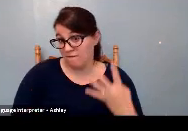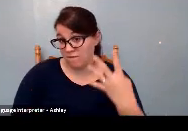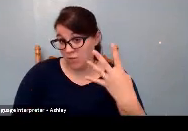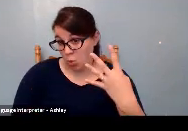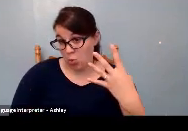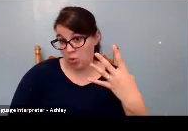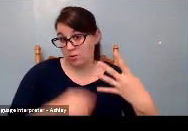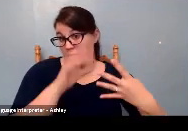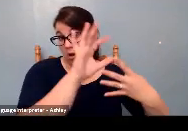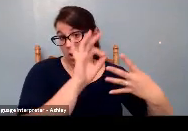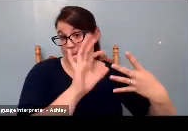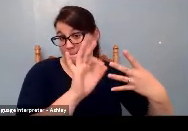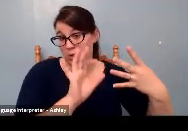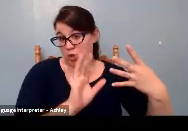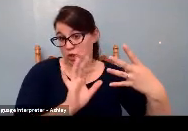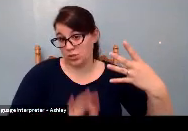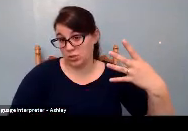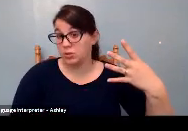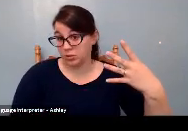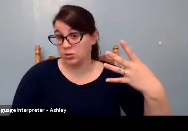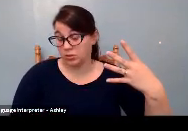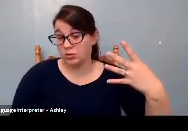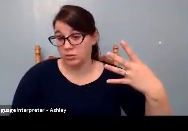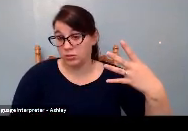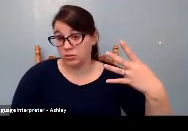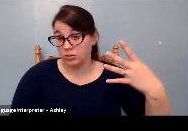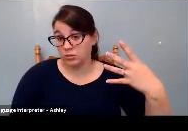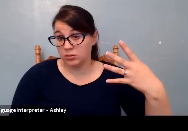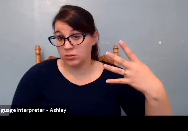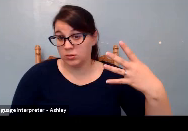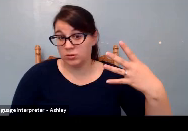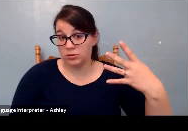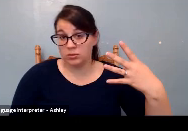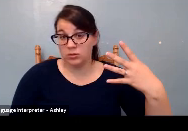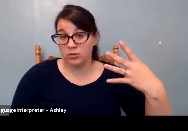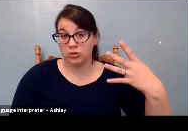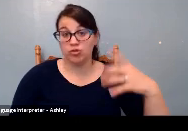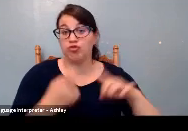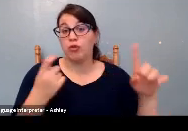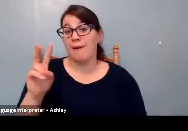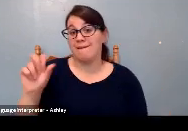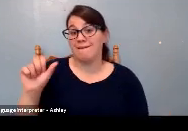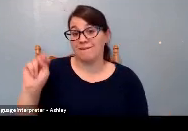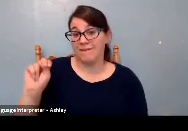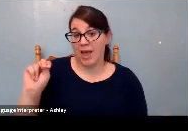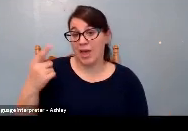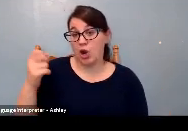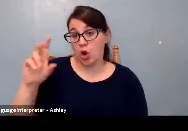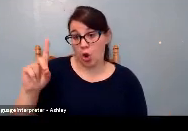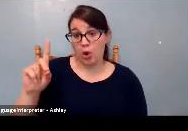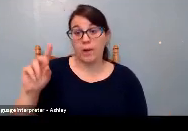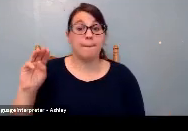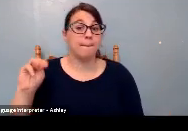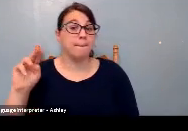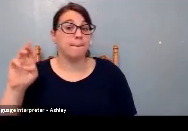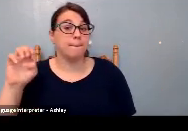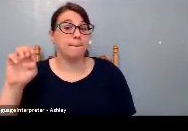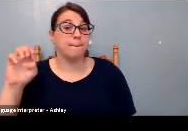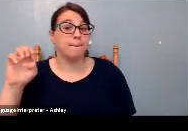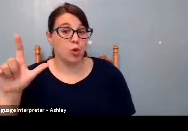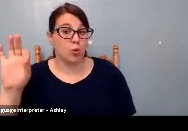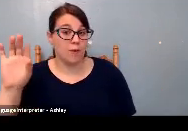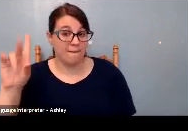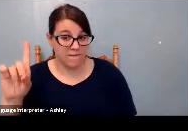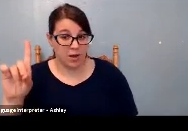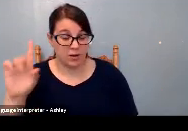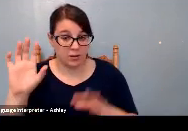from. And they are from the Vanguard mutual fund options. They range from aggressive to conservative.